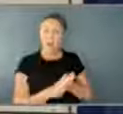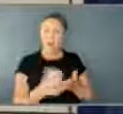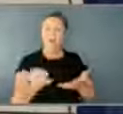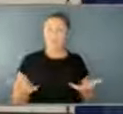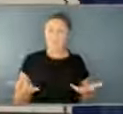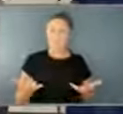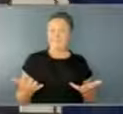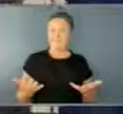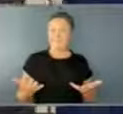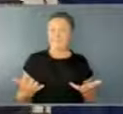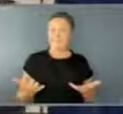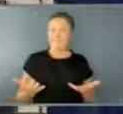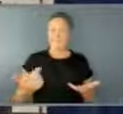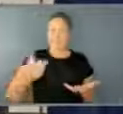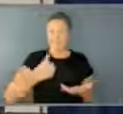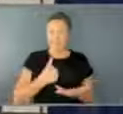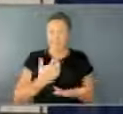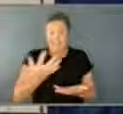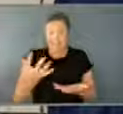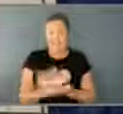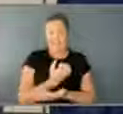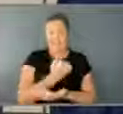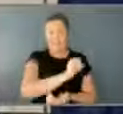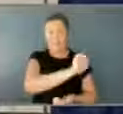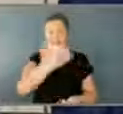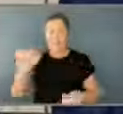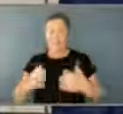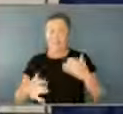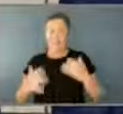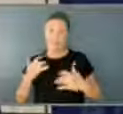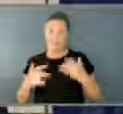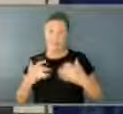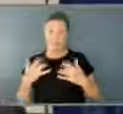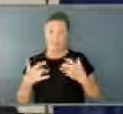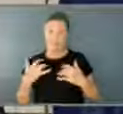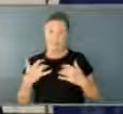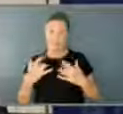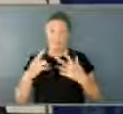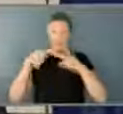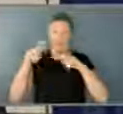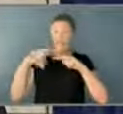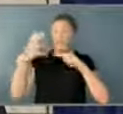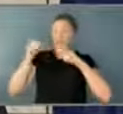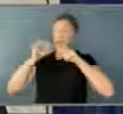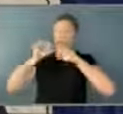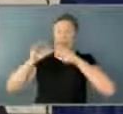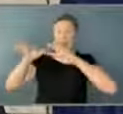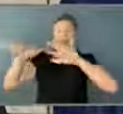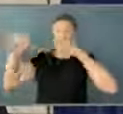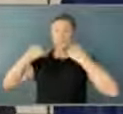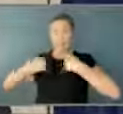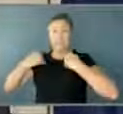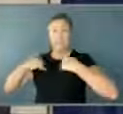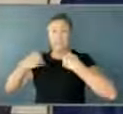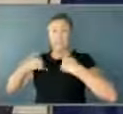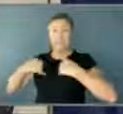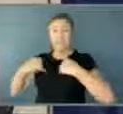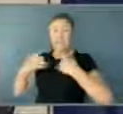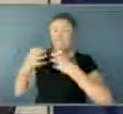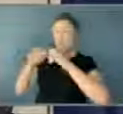lives saved. And so long as there's a pandemic, and unless Australia were hermetically sealed, no